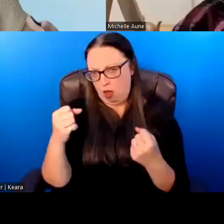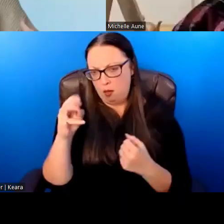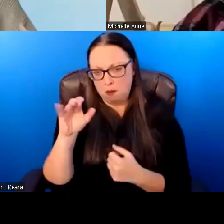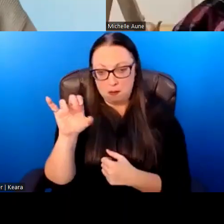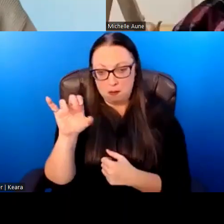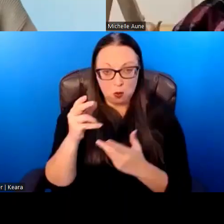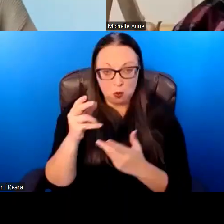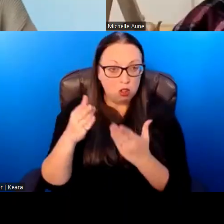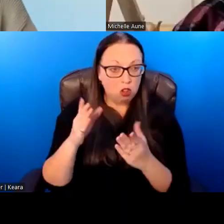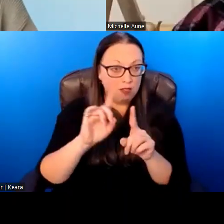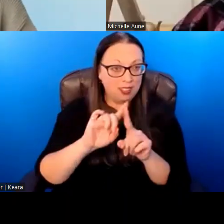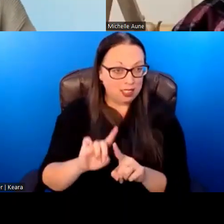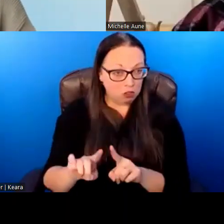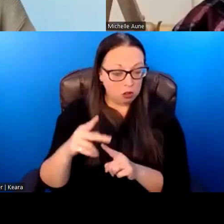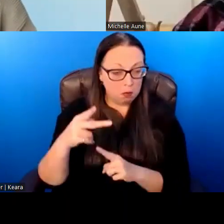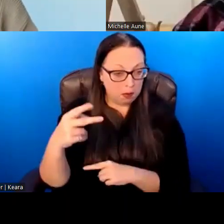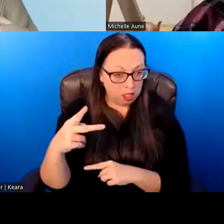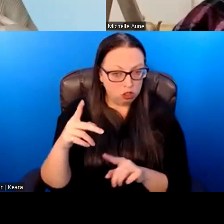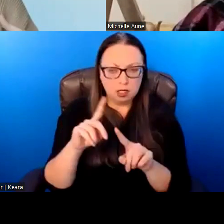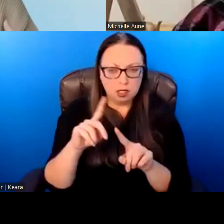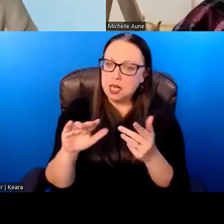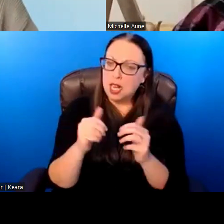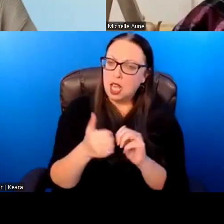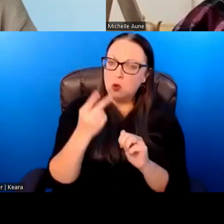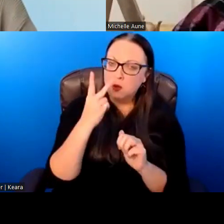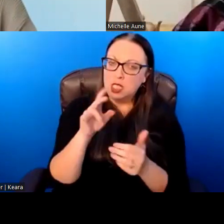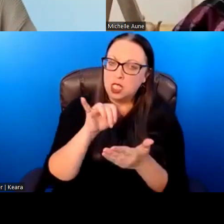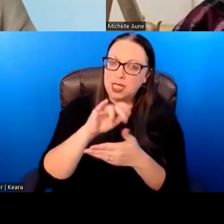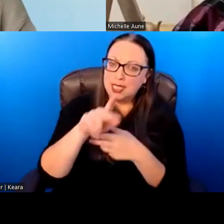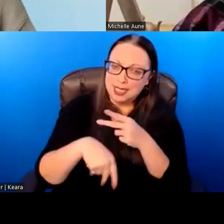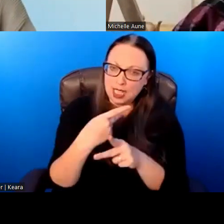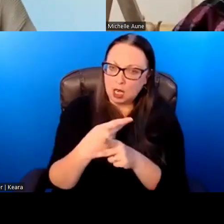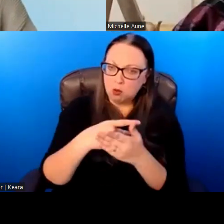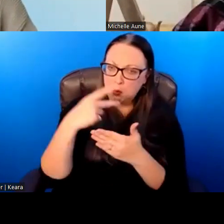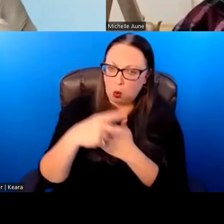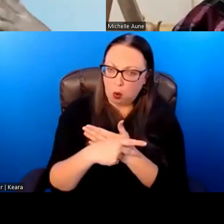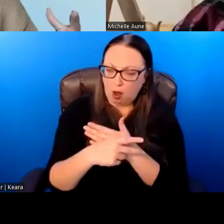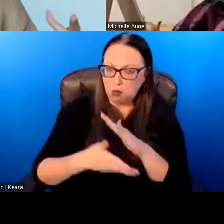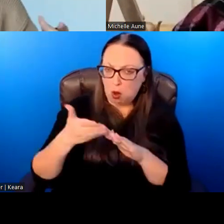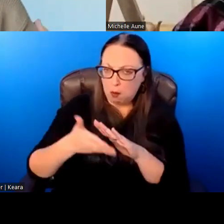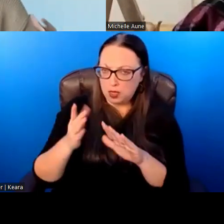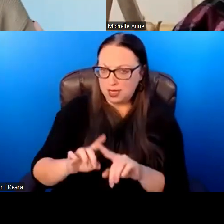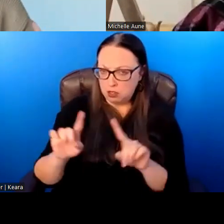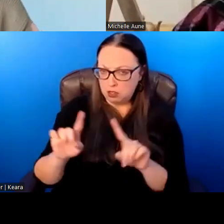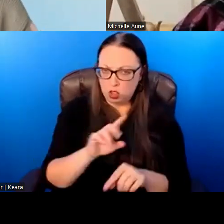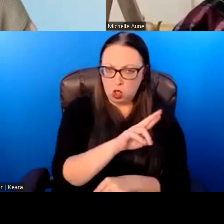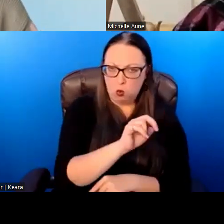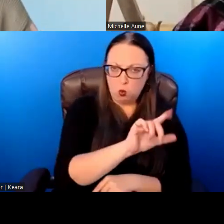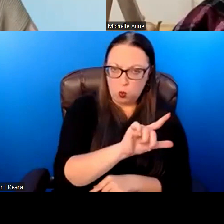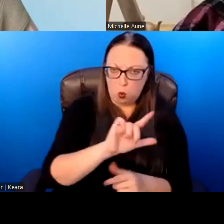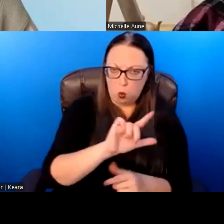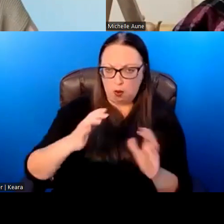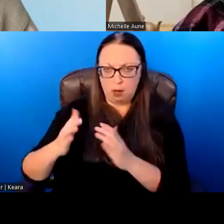different populations, but how do you see these types of programs working differently in rural versus urban